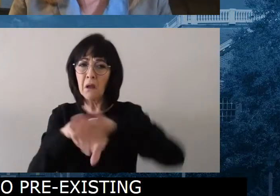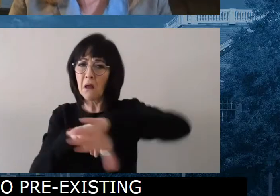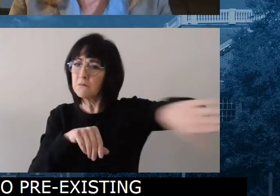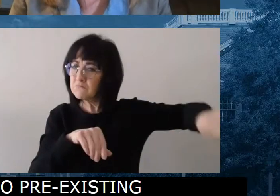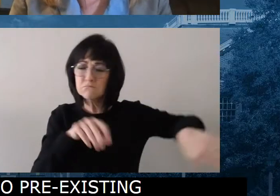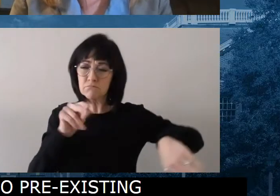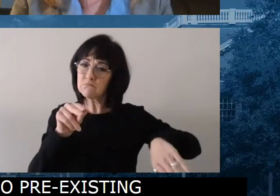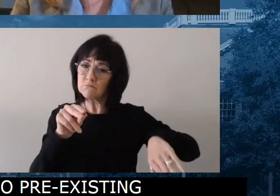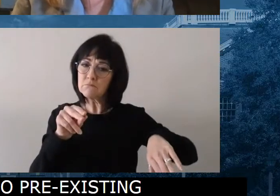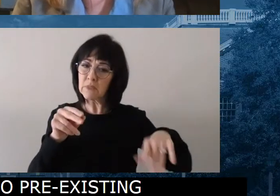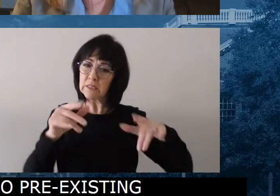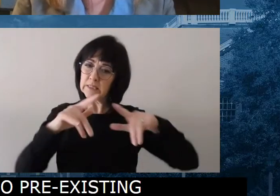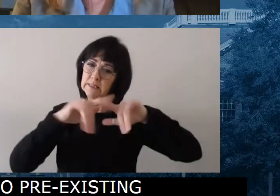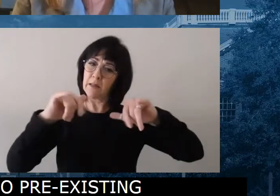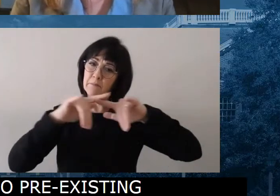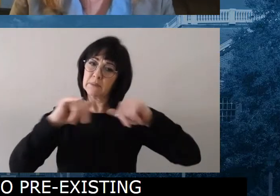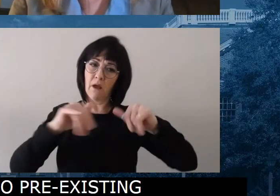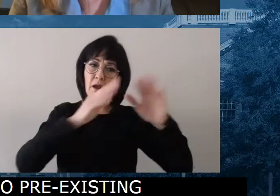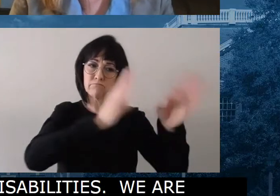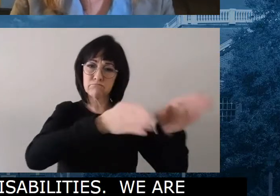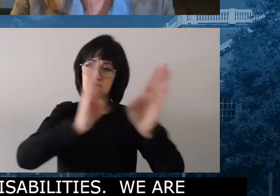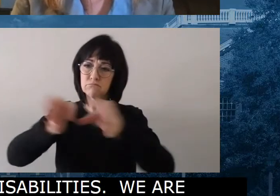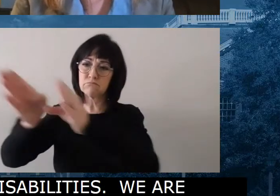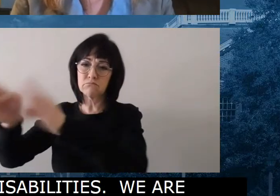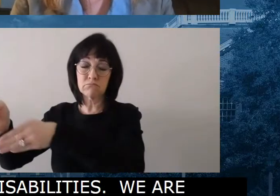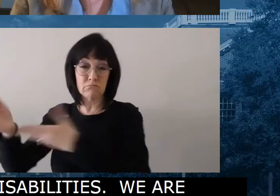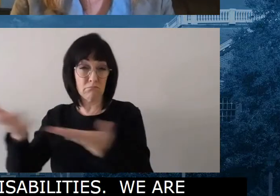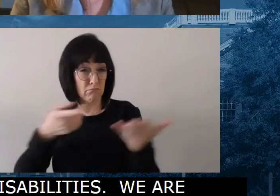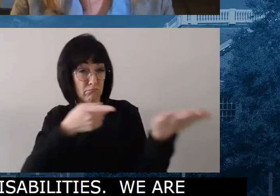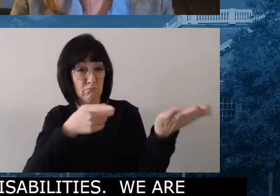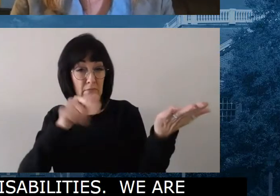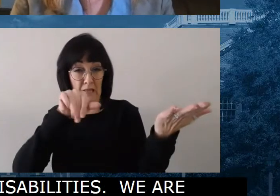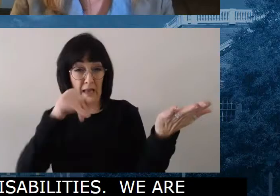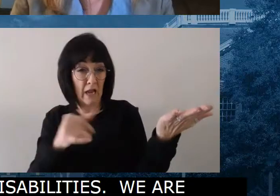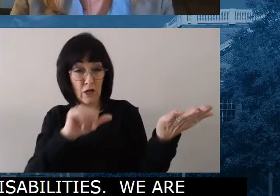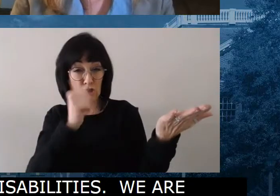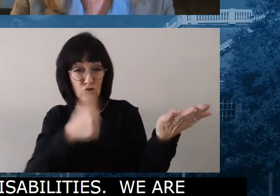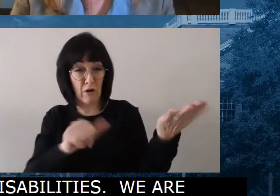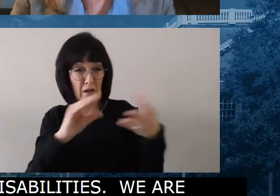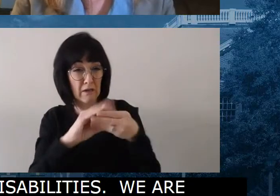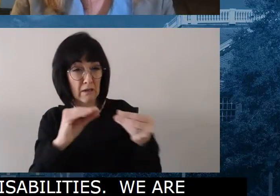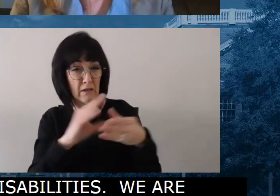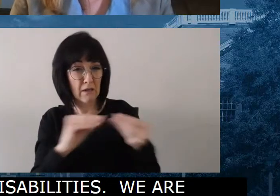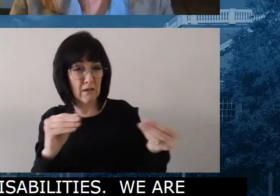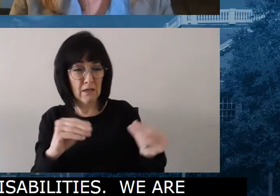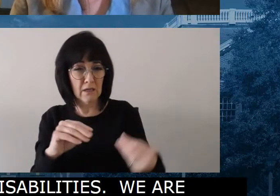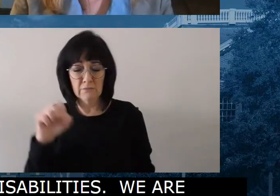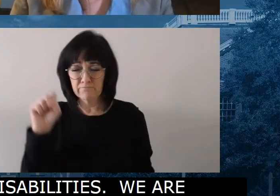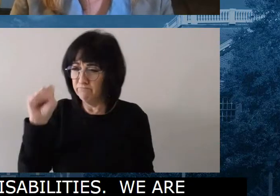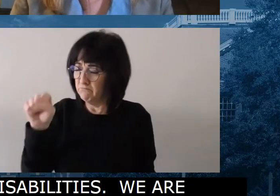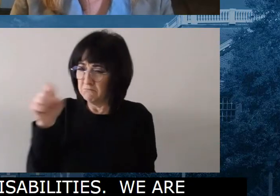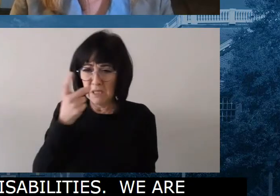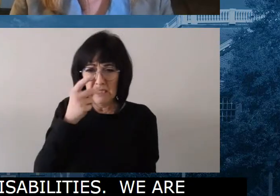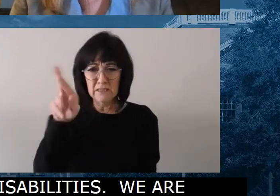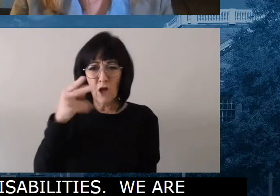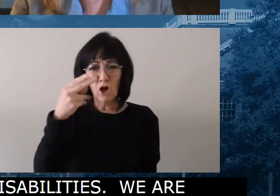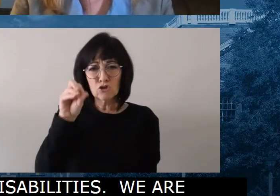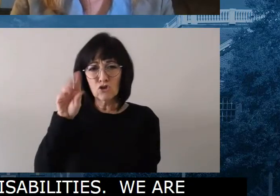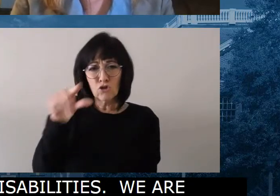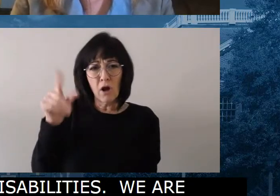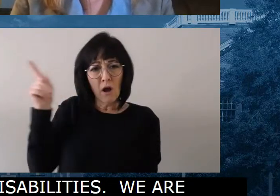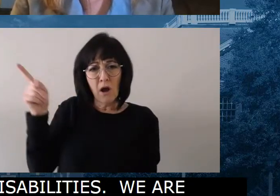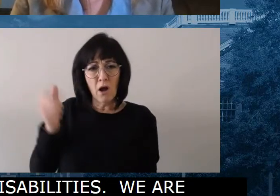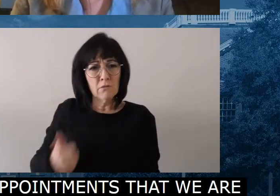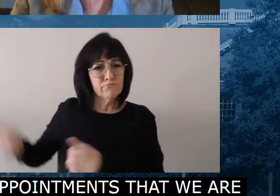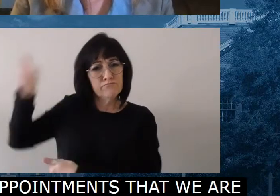AJ, any comment there? I know it's something you and your team are looking at, Dr. Hong. Yeah, no. So Dr. Hong, I know, watches this closely. Unfortunately,